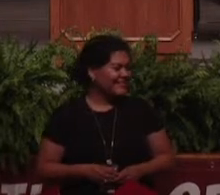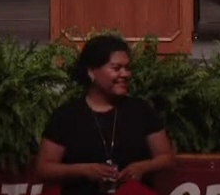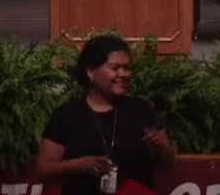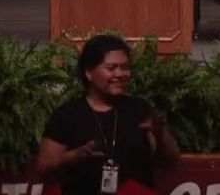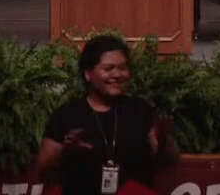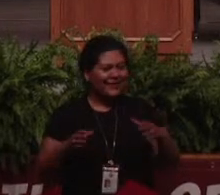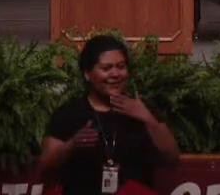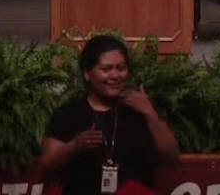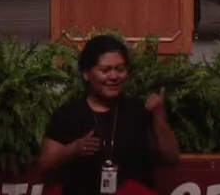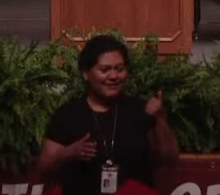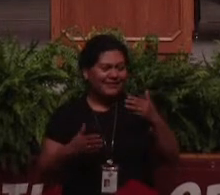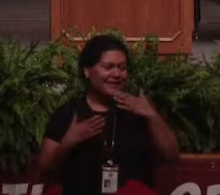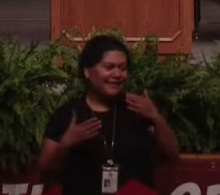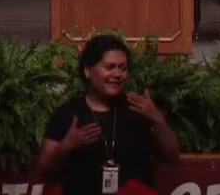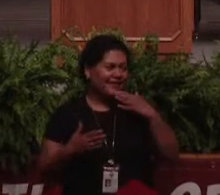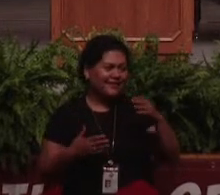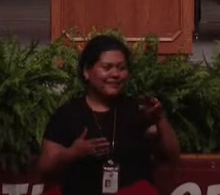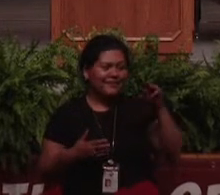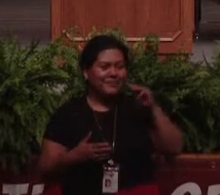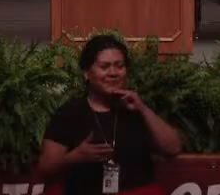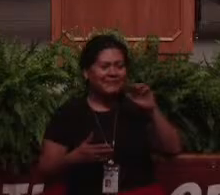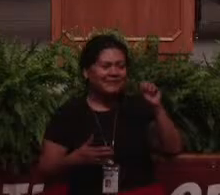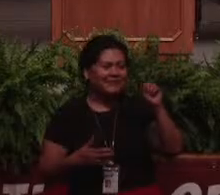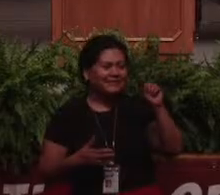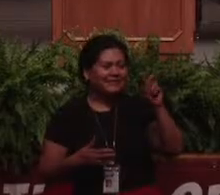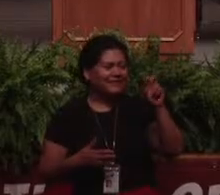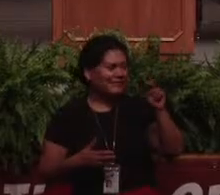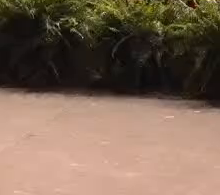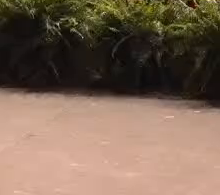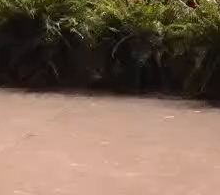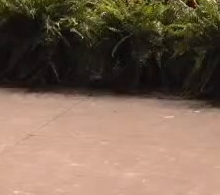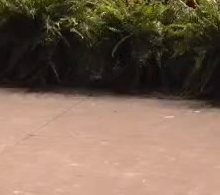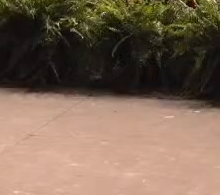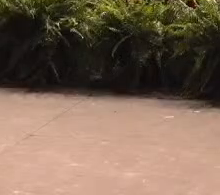best. Thank you, Ms. Stevenson.